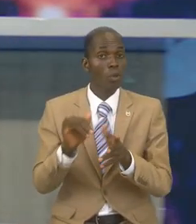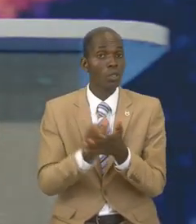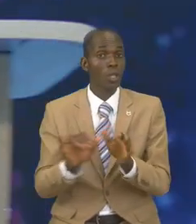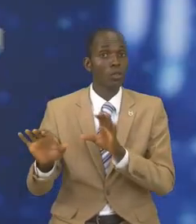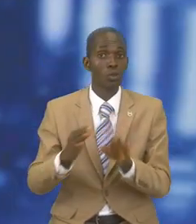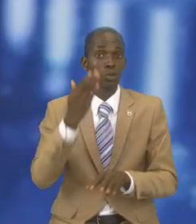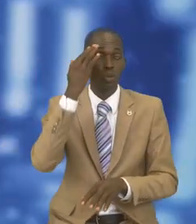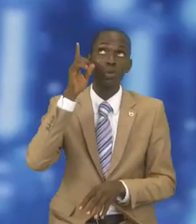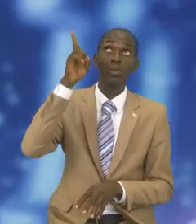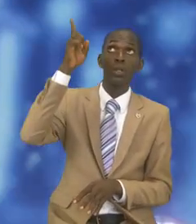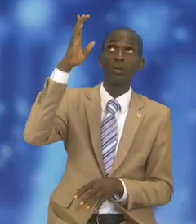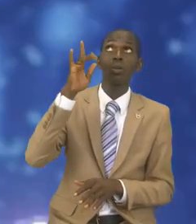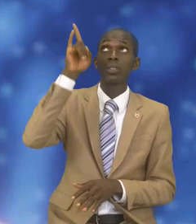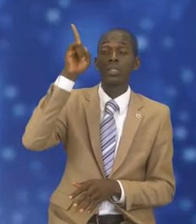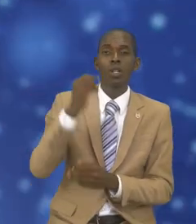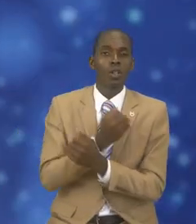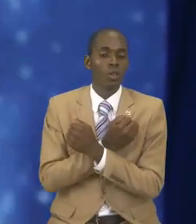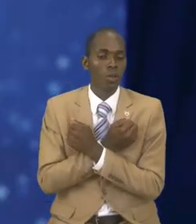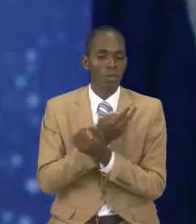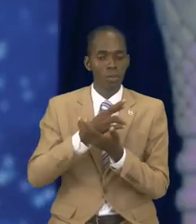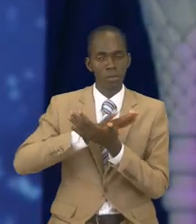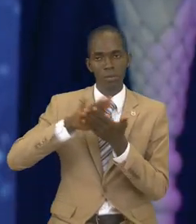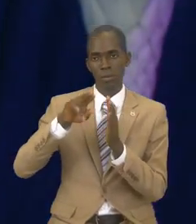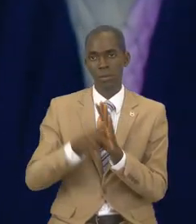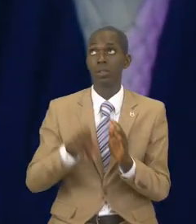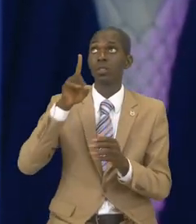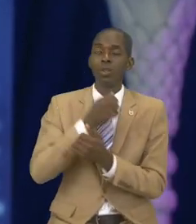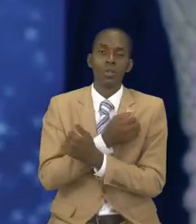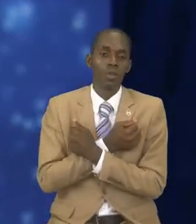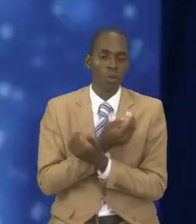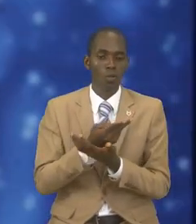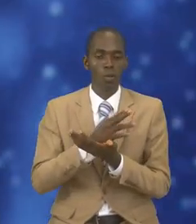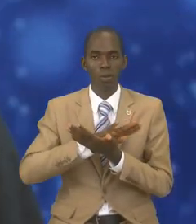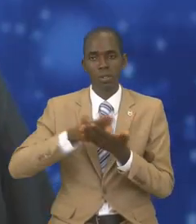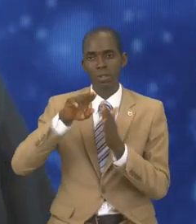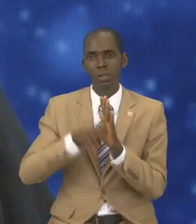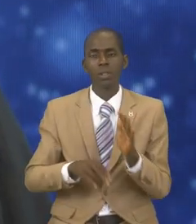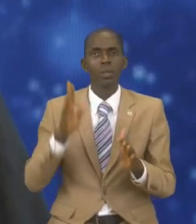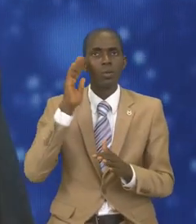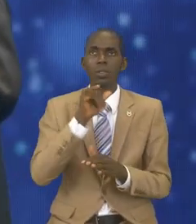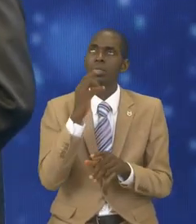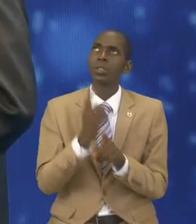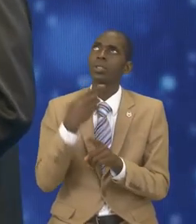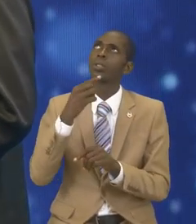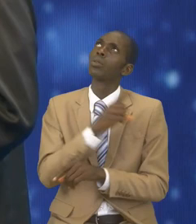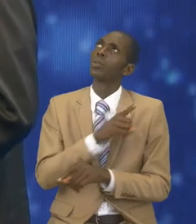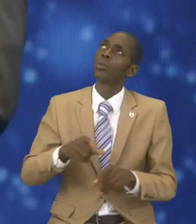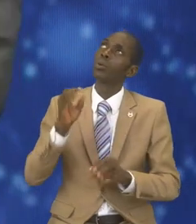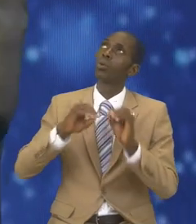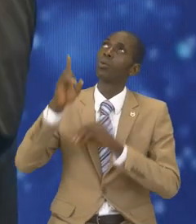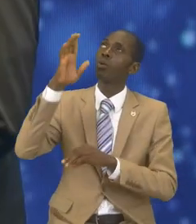God loves righteousness and God loves holiness, and they are not saying, oh God, heal me, I want to